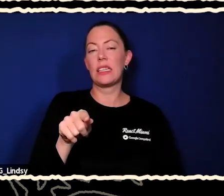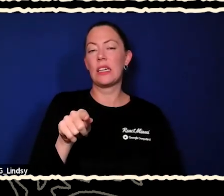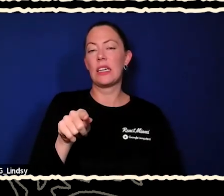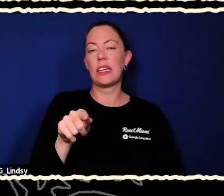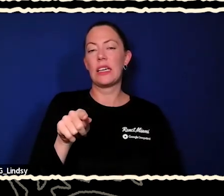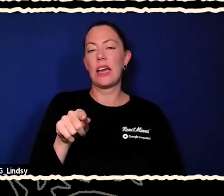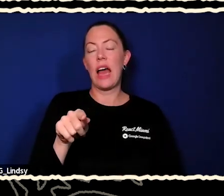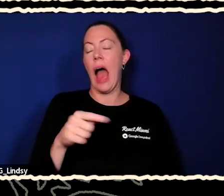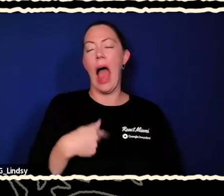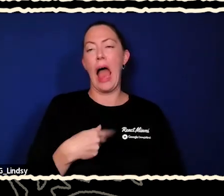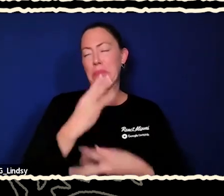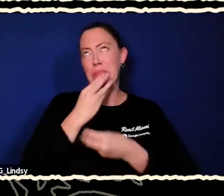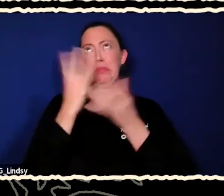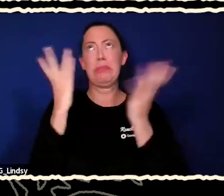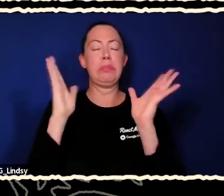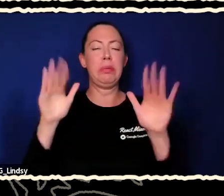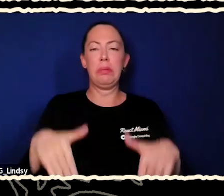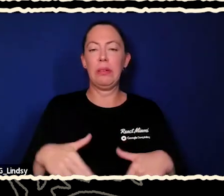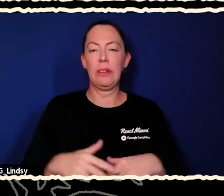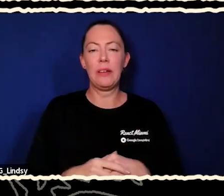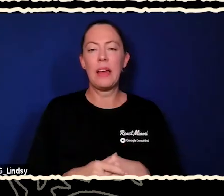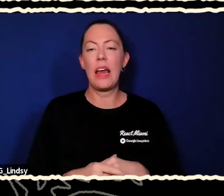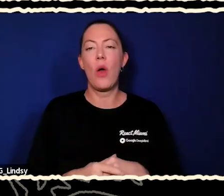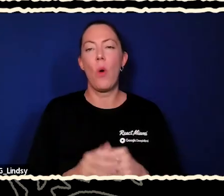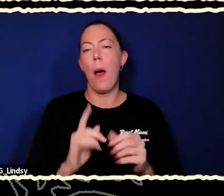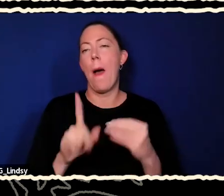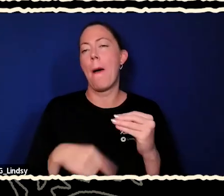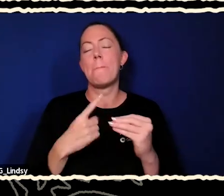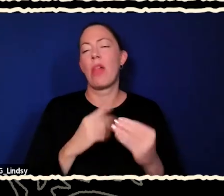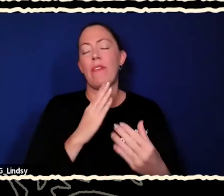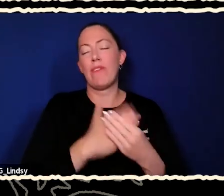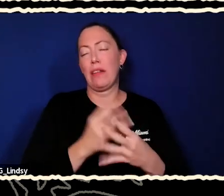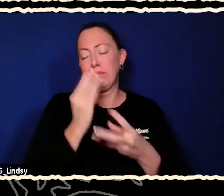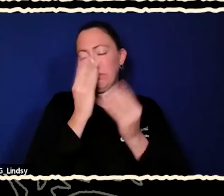damn in what are these files. I'm just